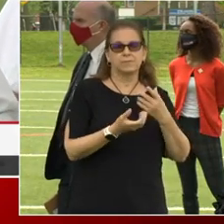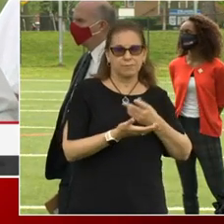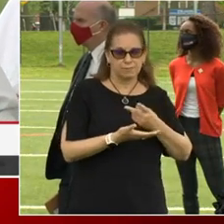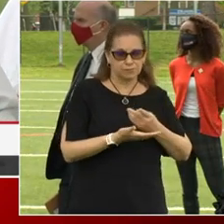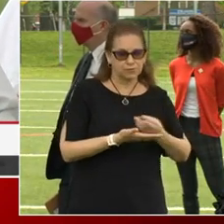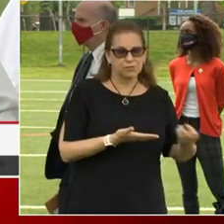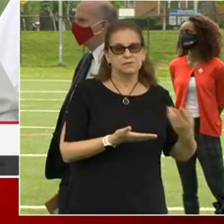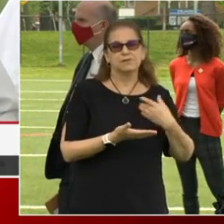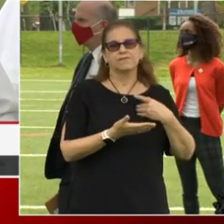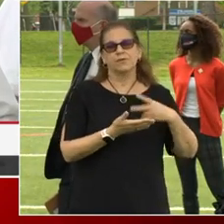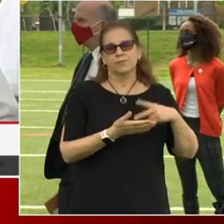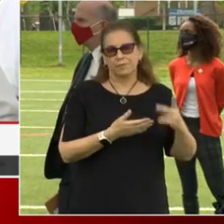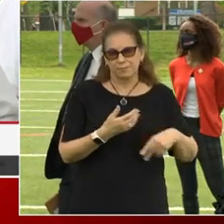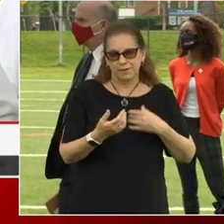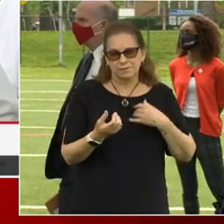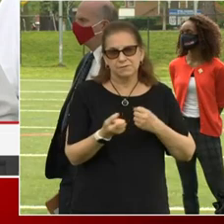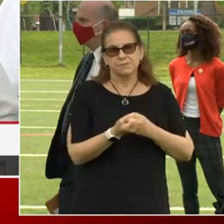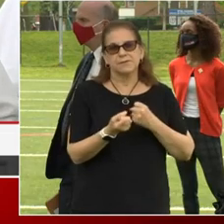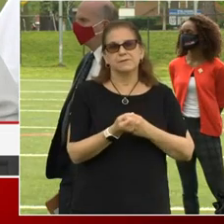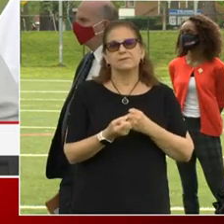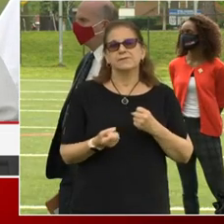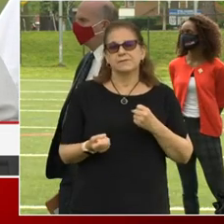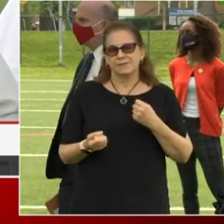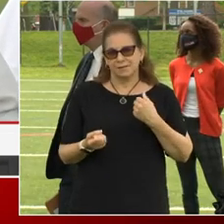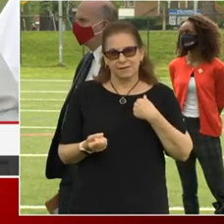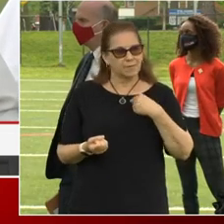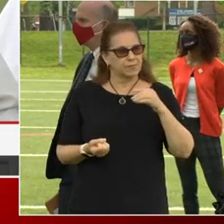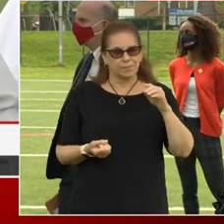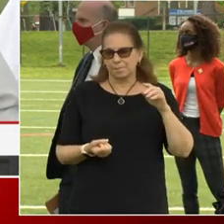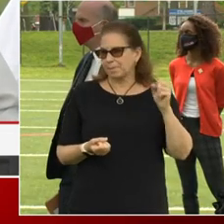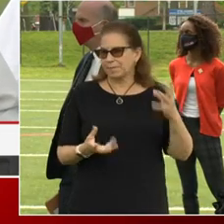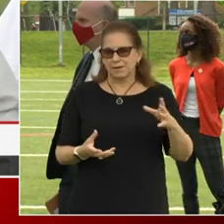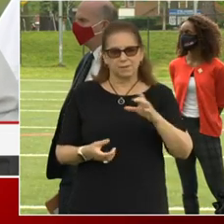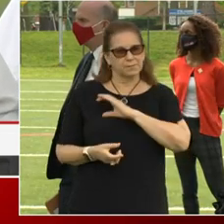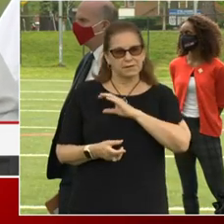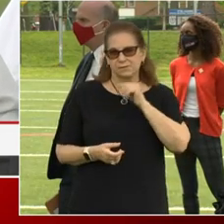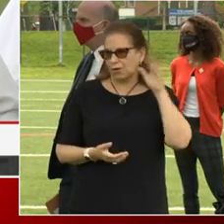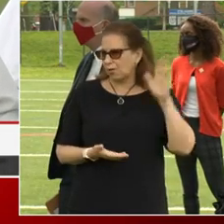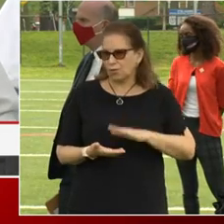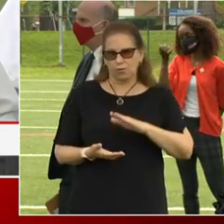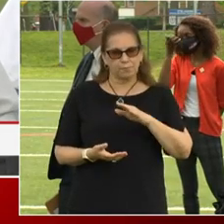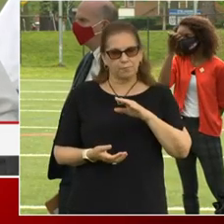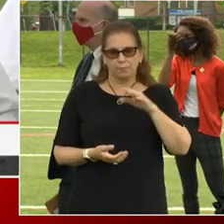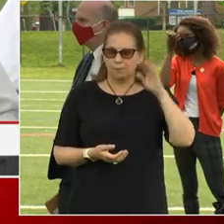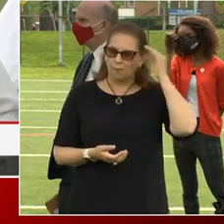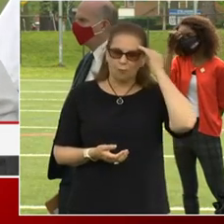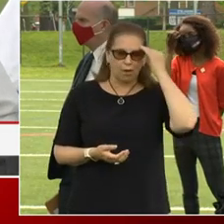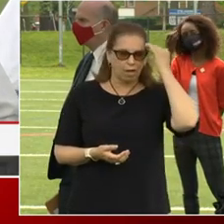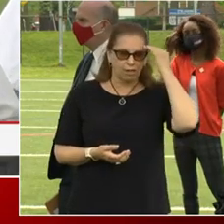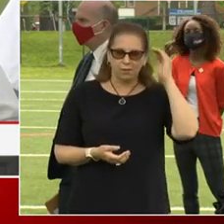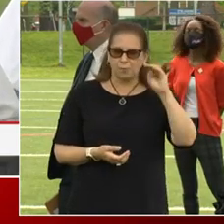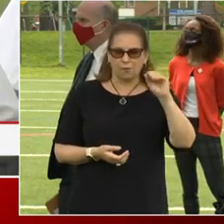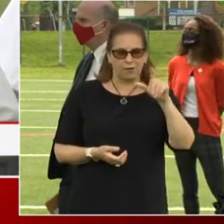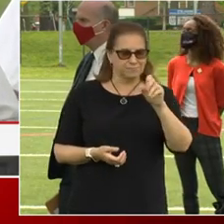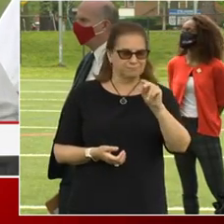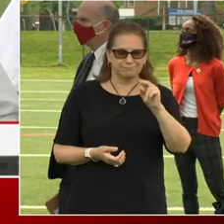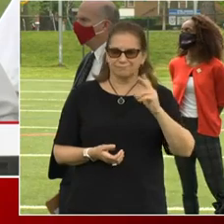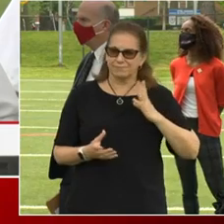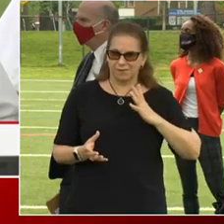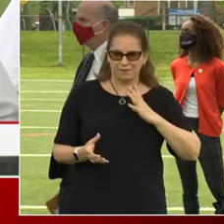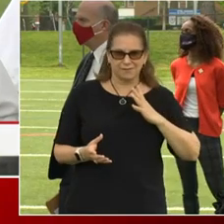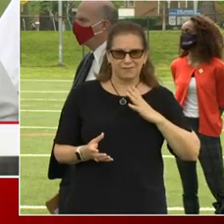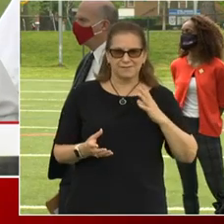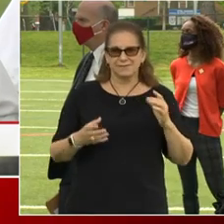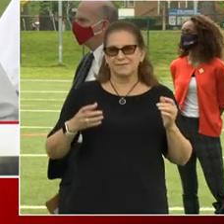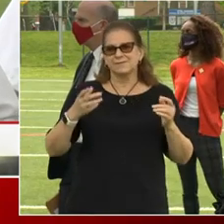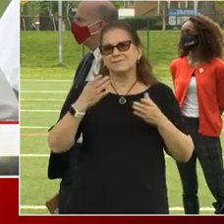at an all-time low in terms of morale. Our officers, we're checking in with them, making sure that the mental health